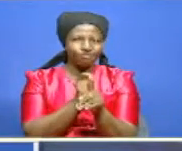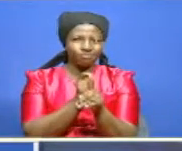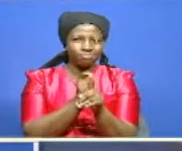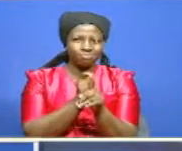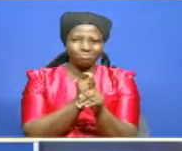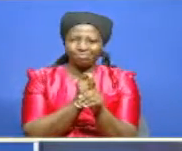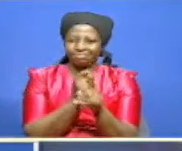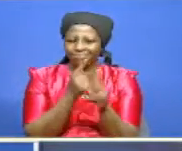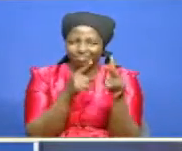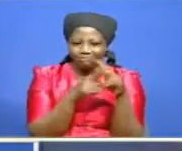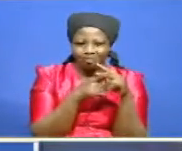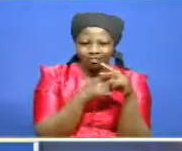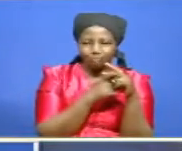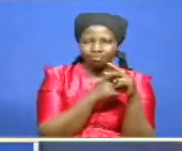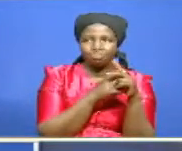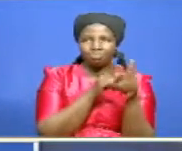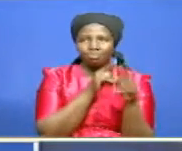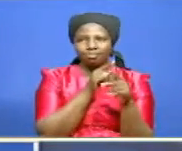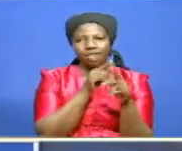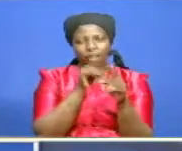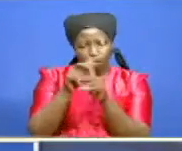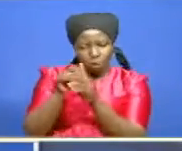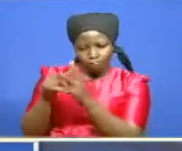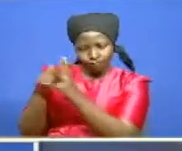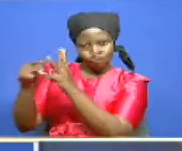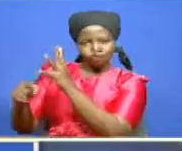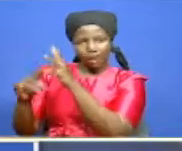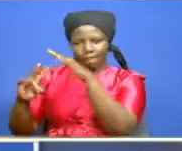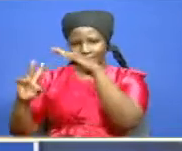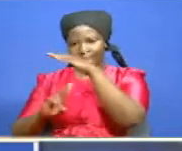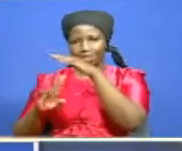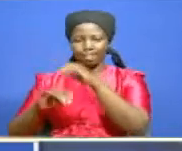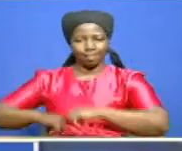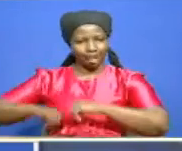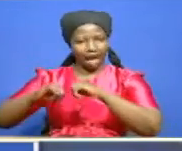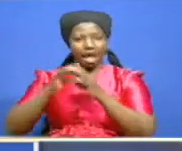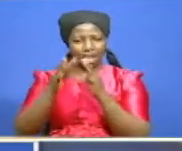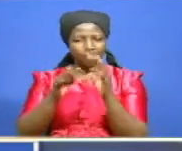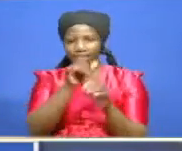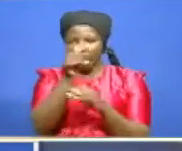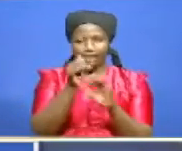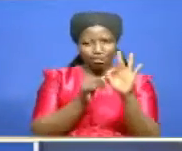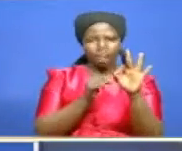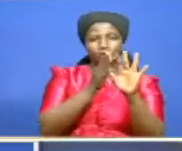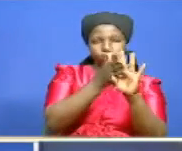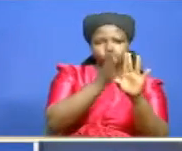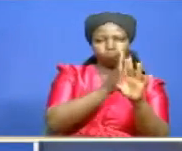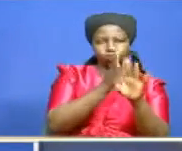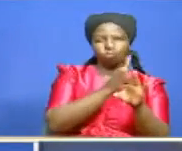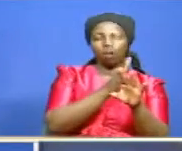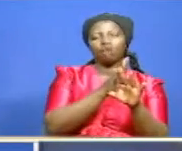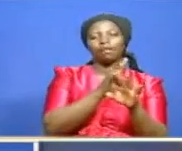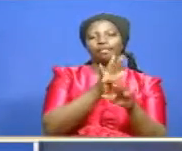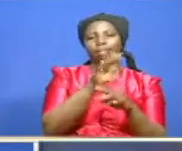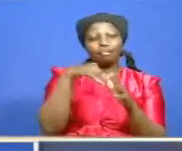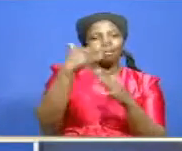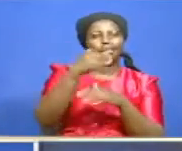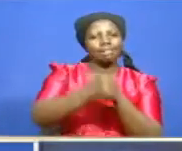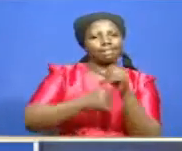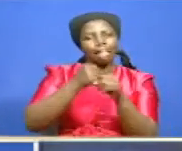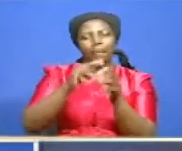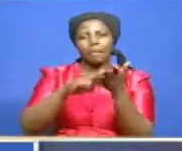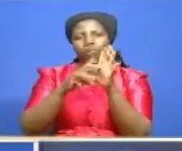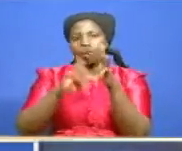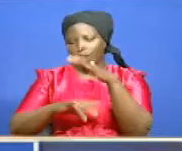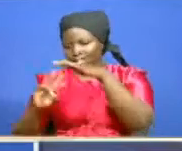be from the four. So if these three are exiting next year, then it means the vice chair can act as the